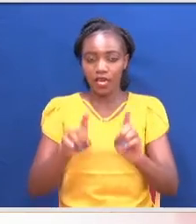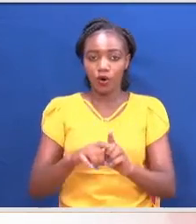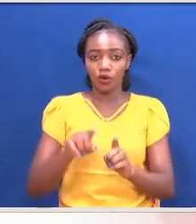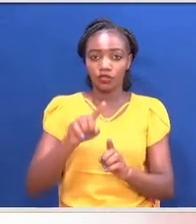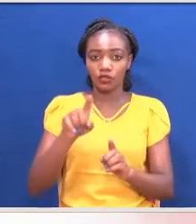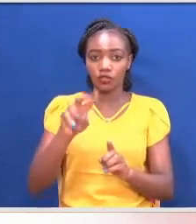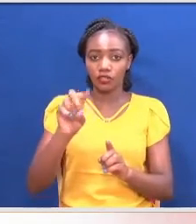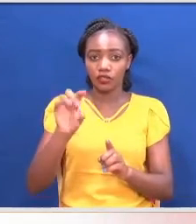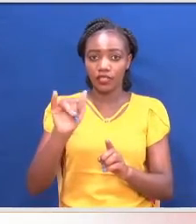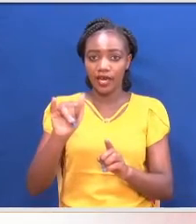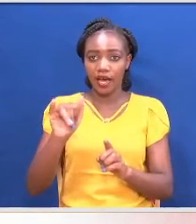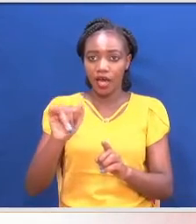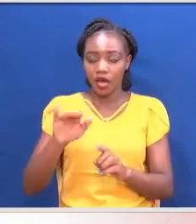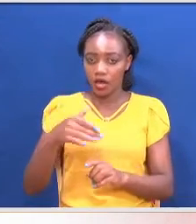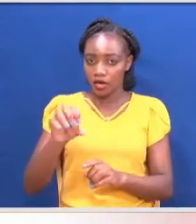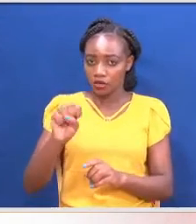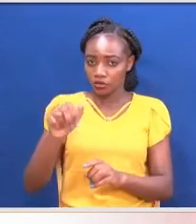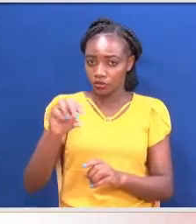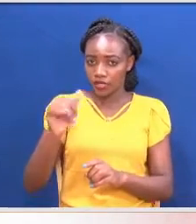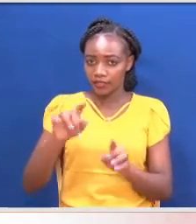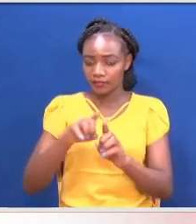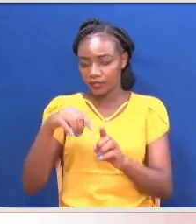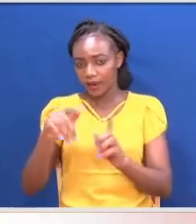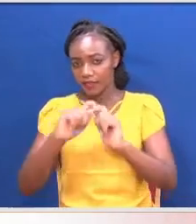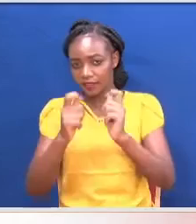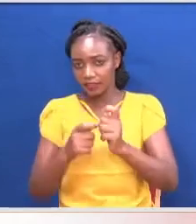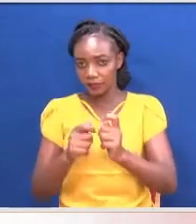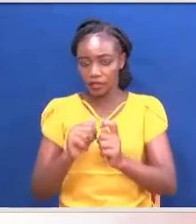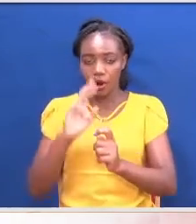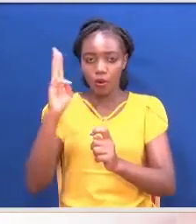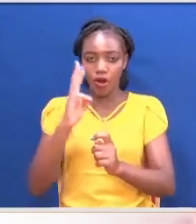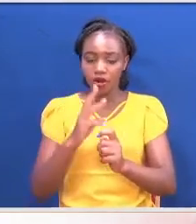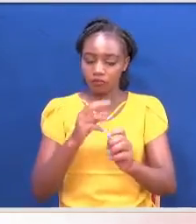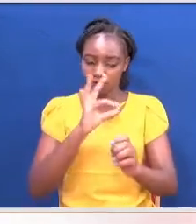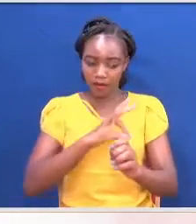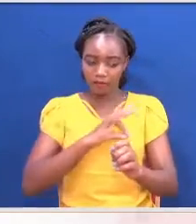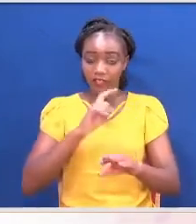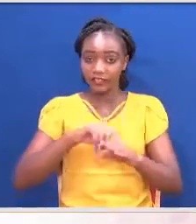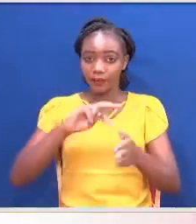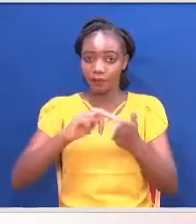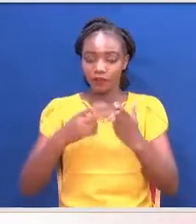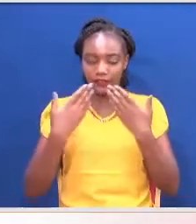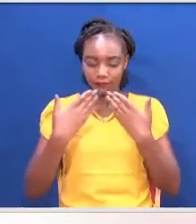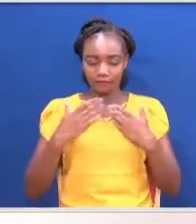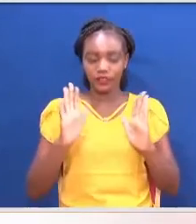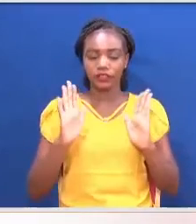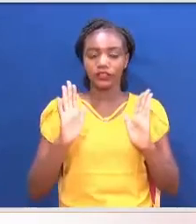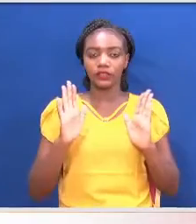Sugar and League One leaders Bungoma Superstars are some of the clubs set to profit once the project is complete.